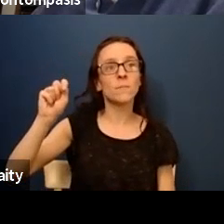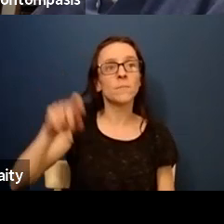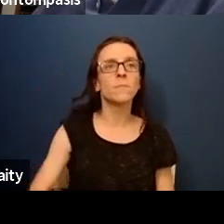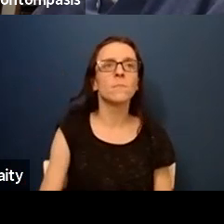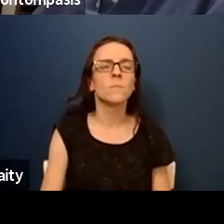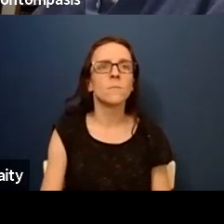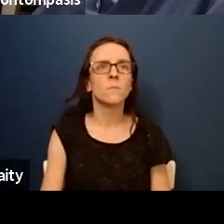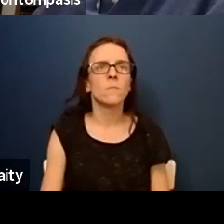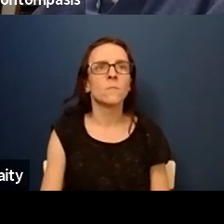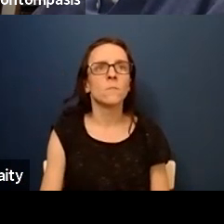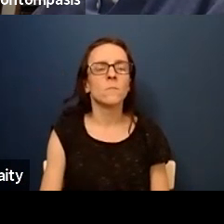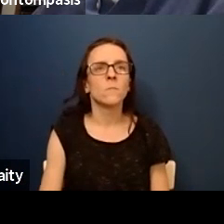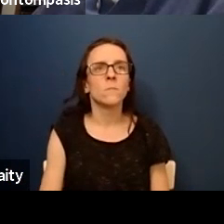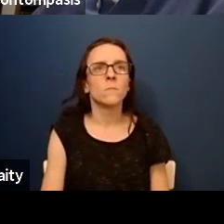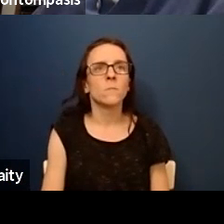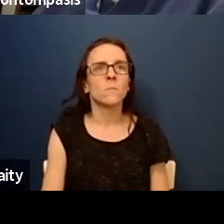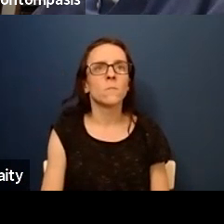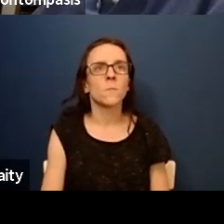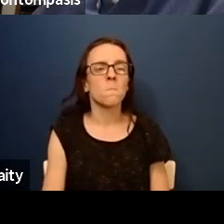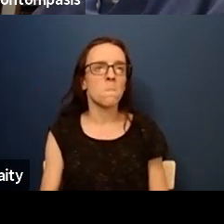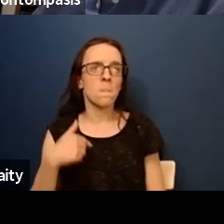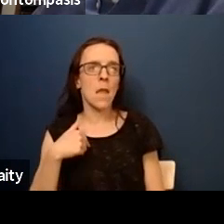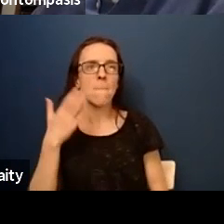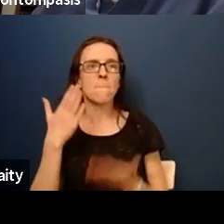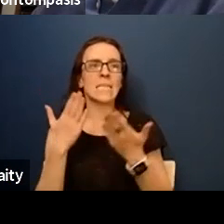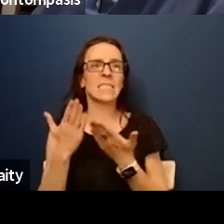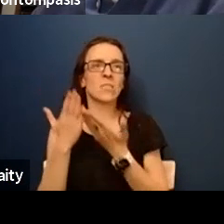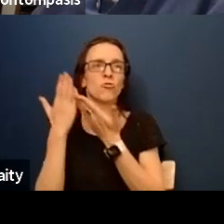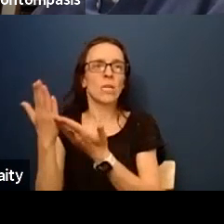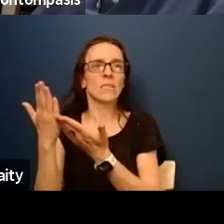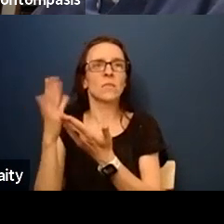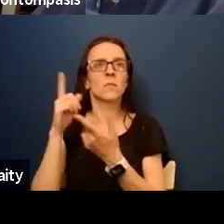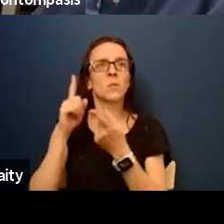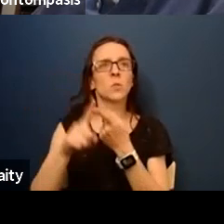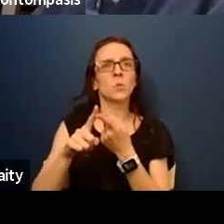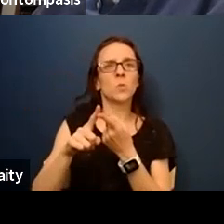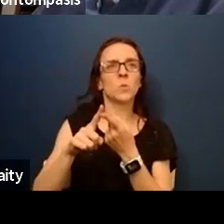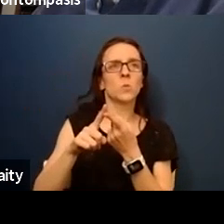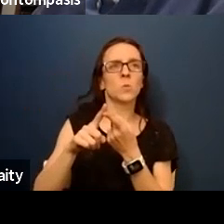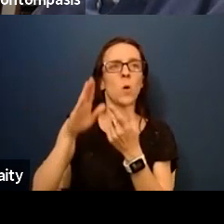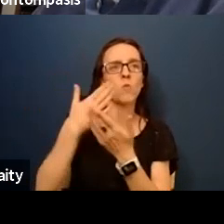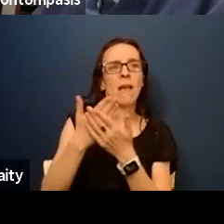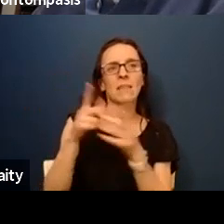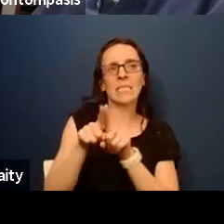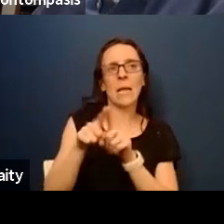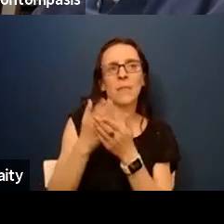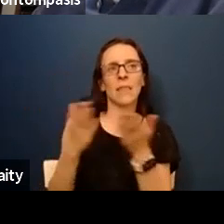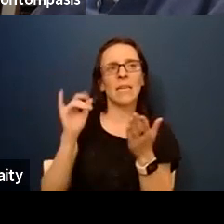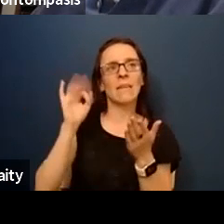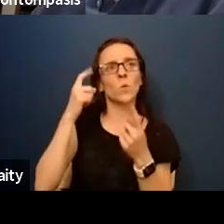I might suggest that you would arrive at the same thing by still considering it to be rank,